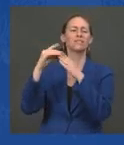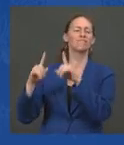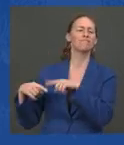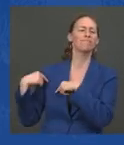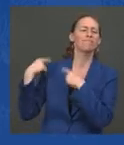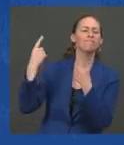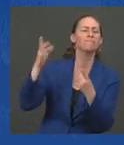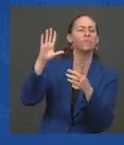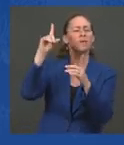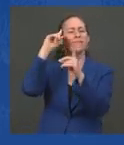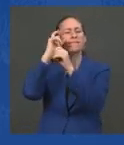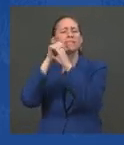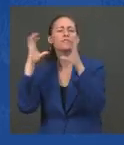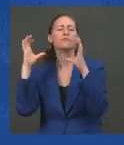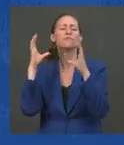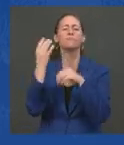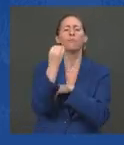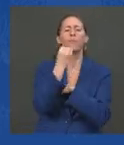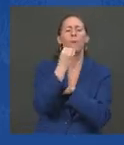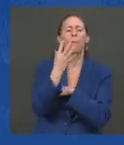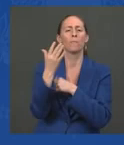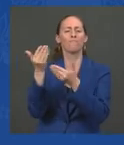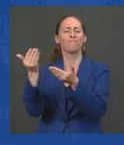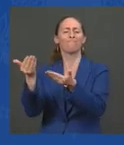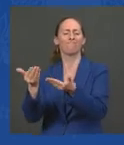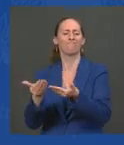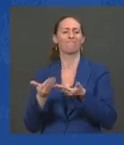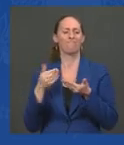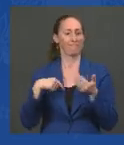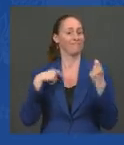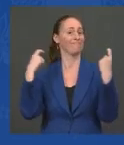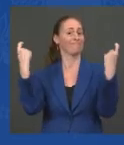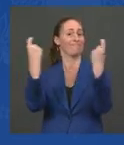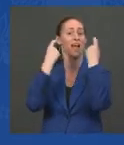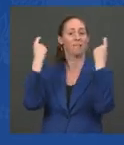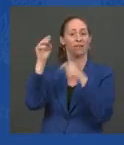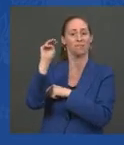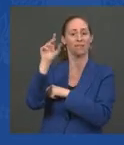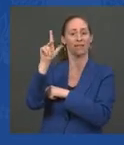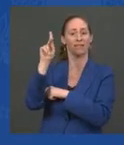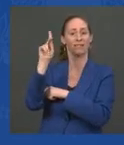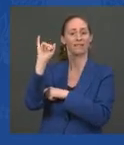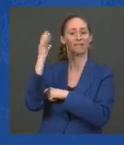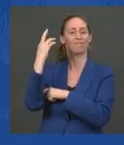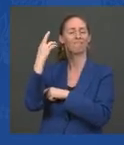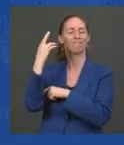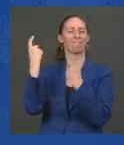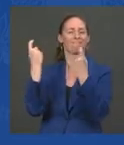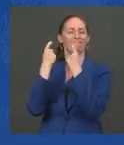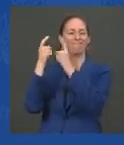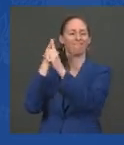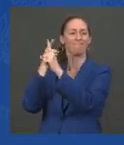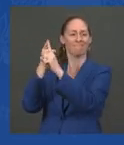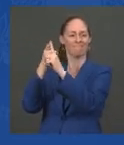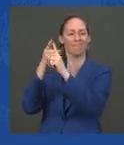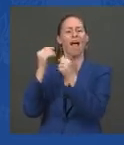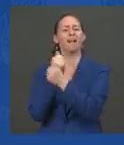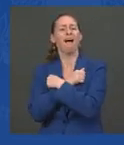your love. On this day, we celebrate Dr. King and this monument to him. Love is pervasive all around us right